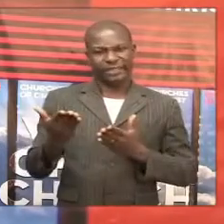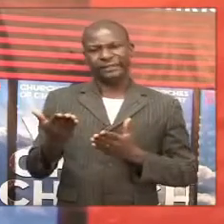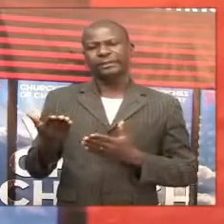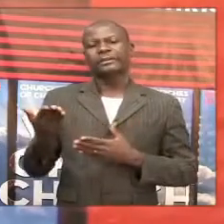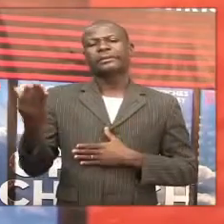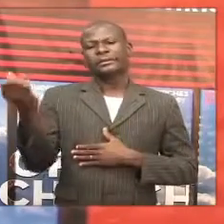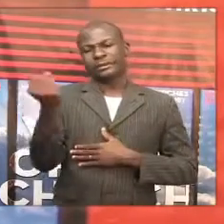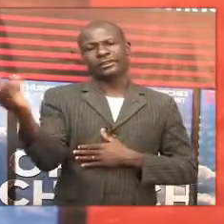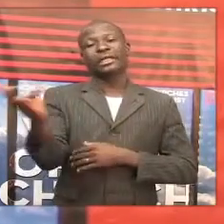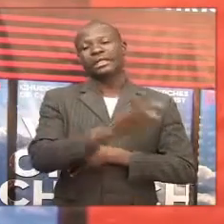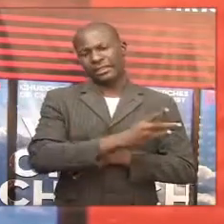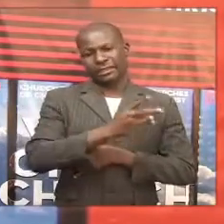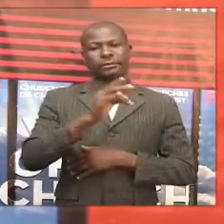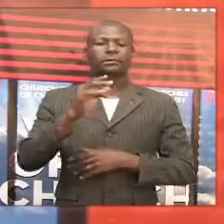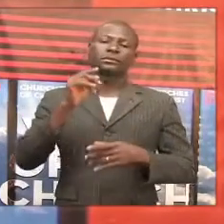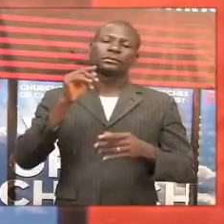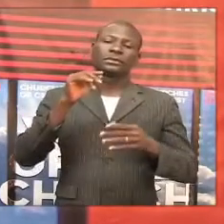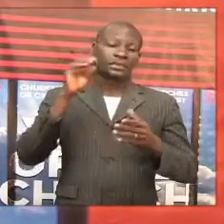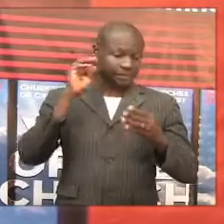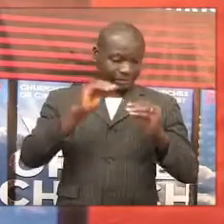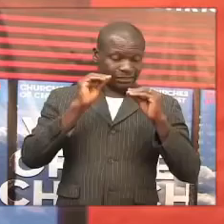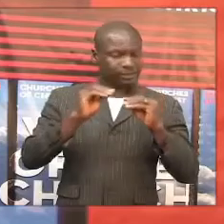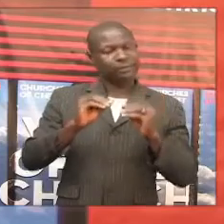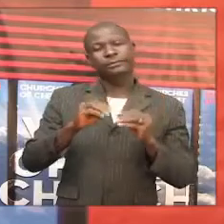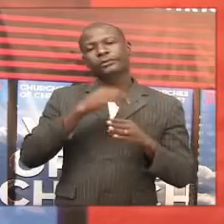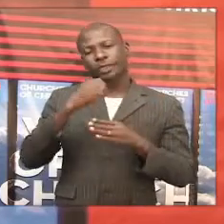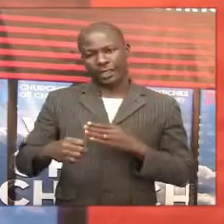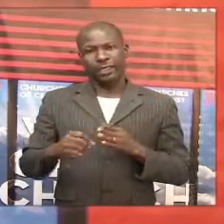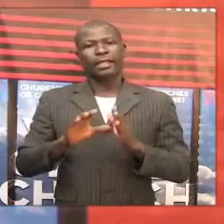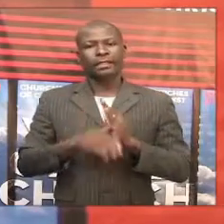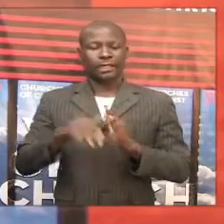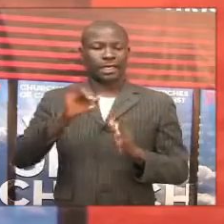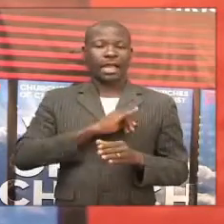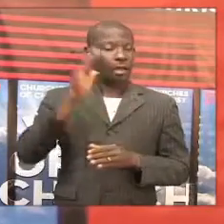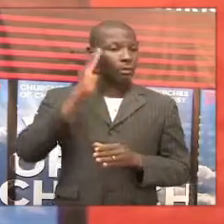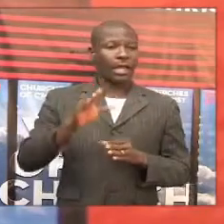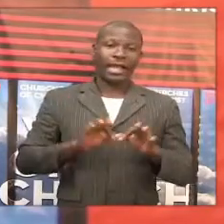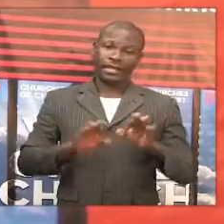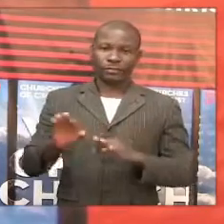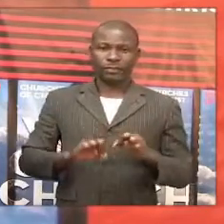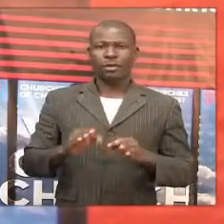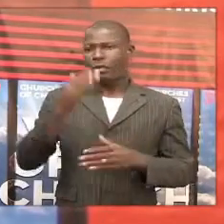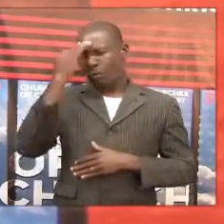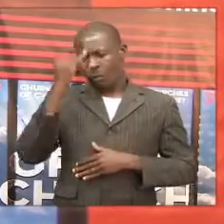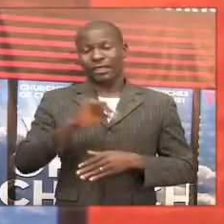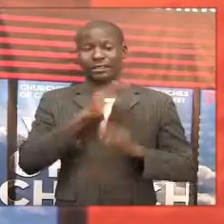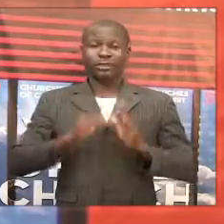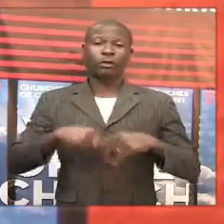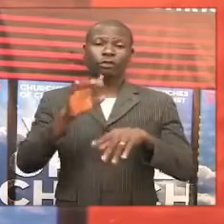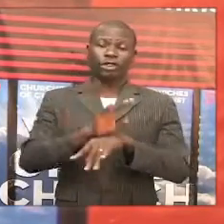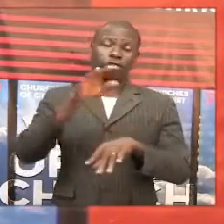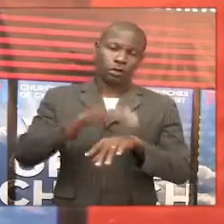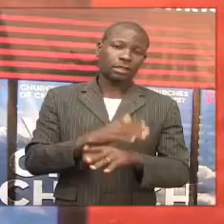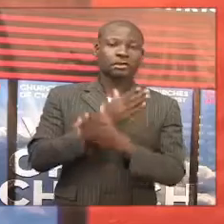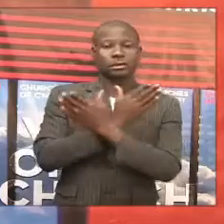aba ewiye na masom a meba kyerawo de ntia a kristofo yekọ asore kwesiada no si